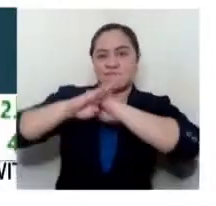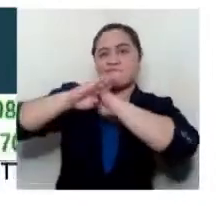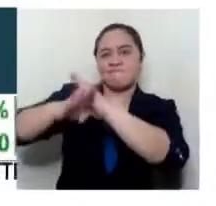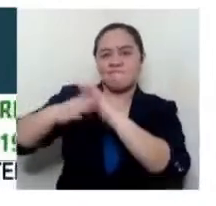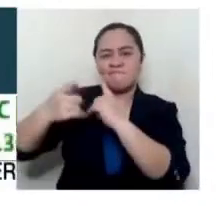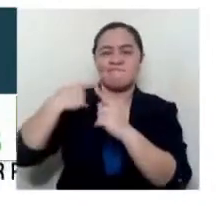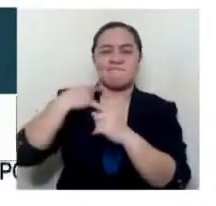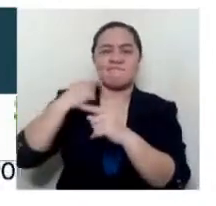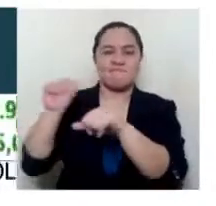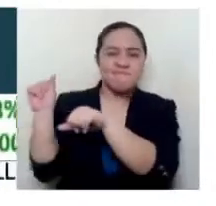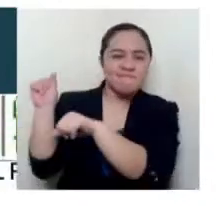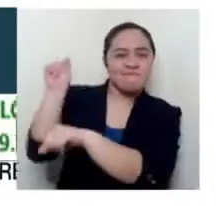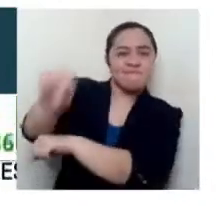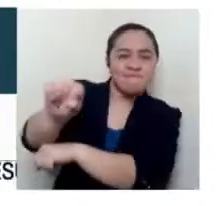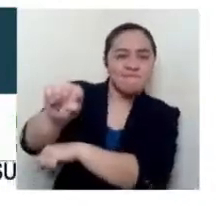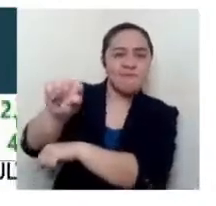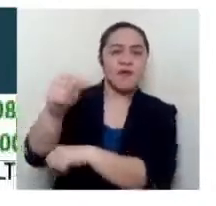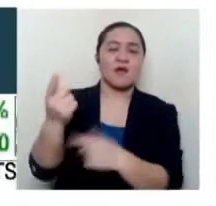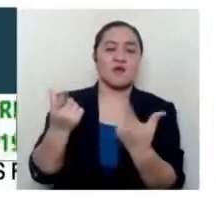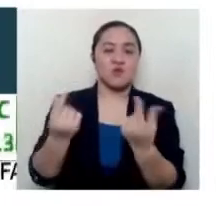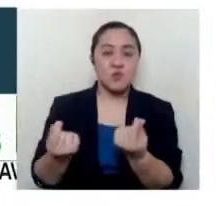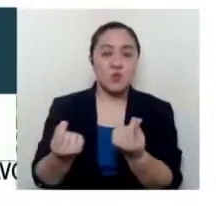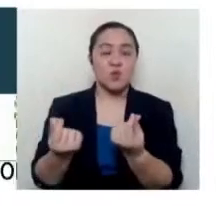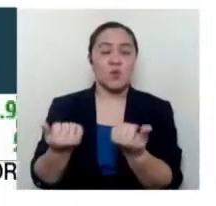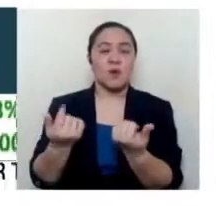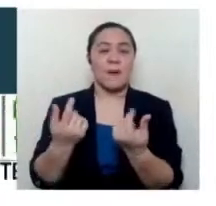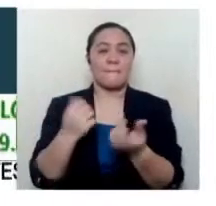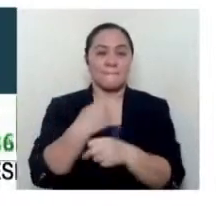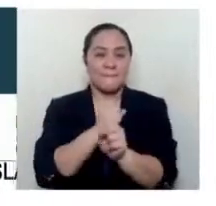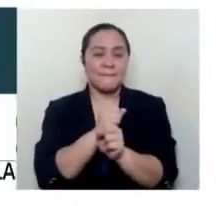disinformation is really to have a very good